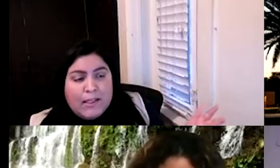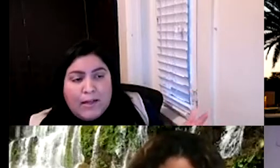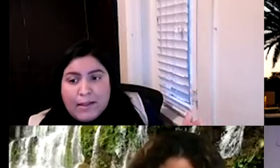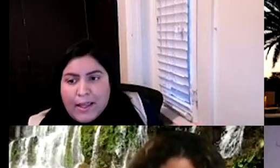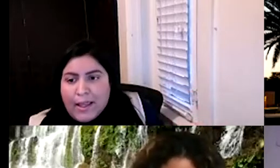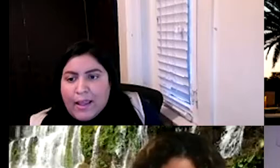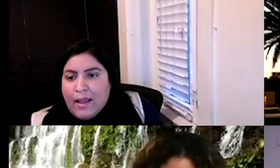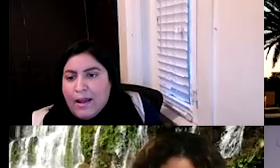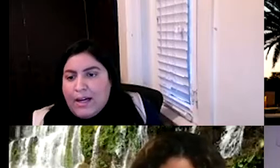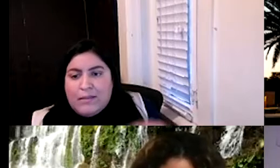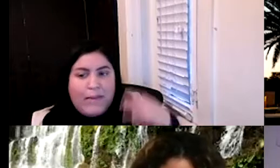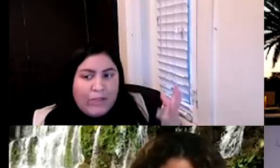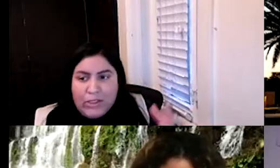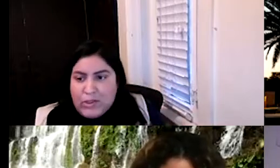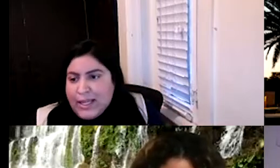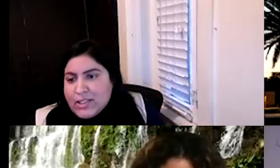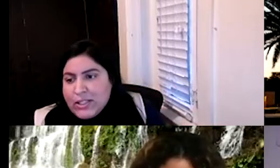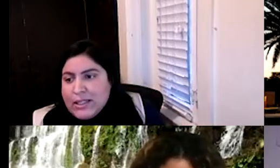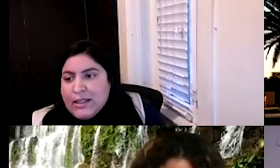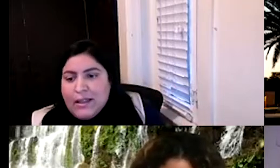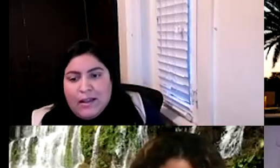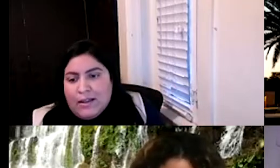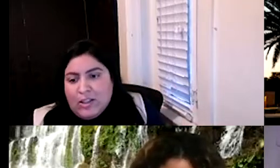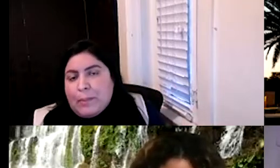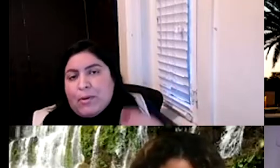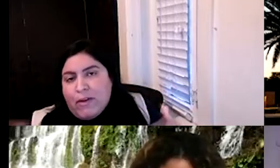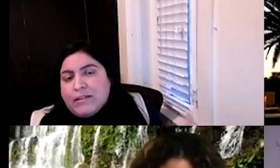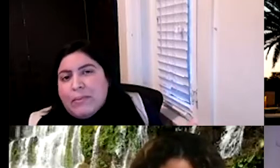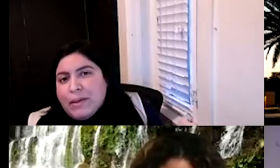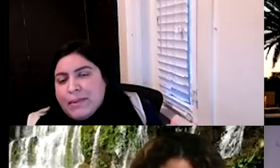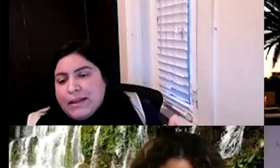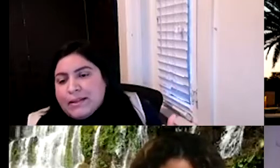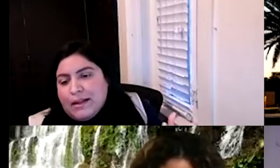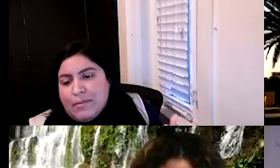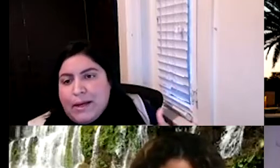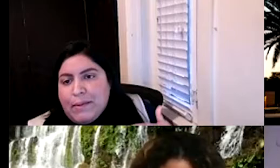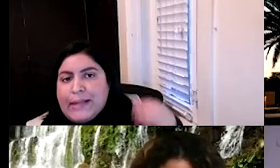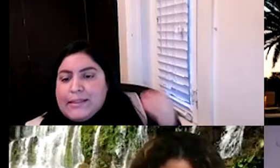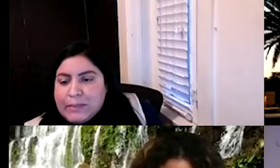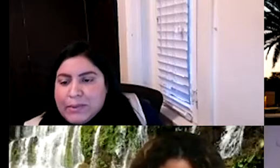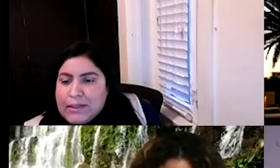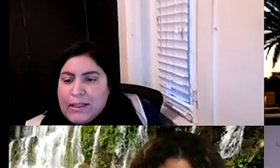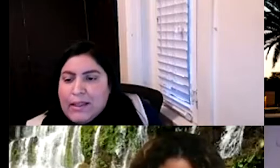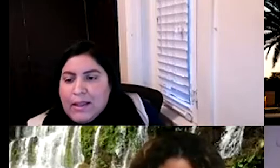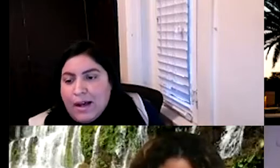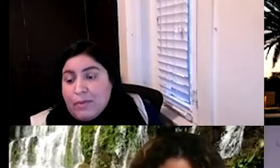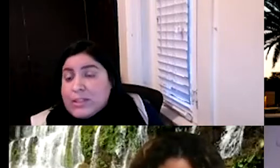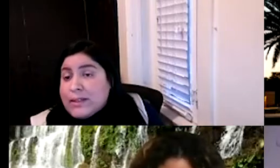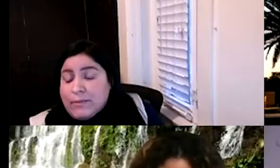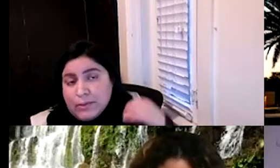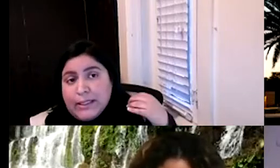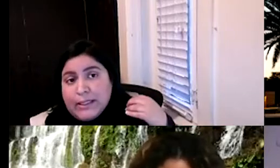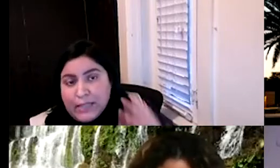years here in LA, outreach and education, the profound commitment by this community